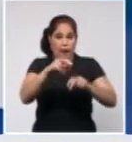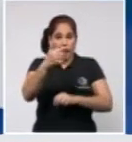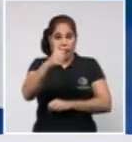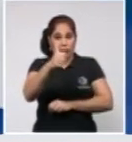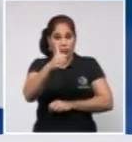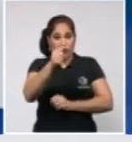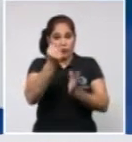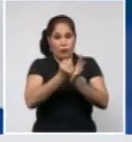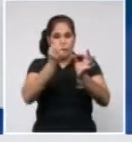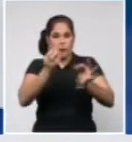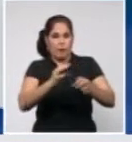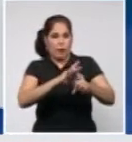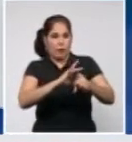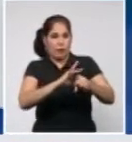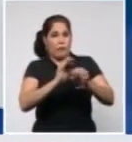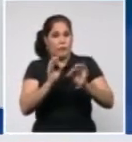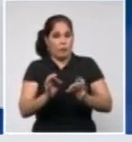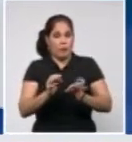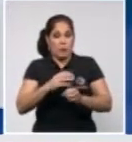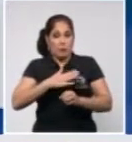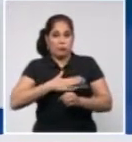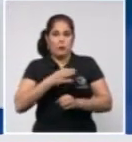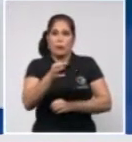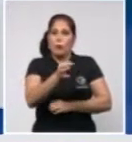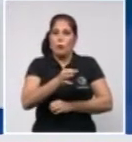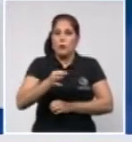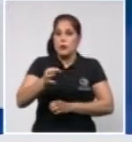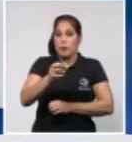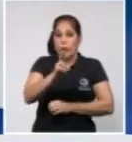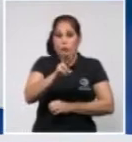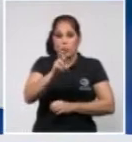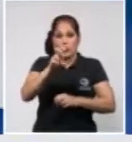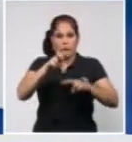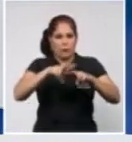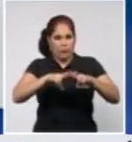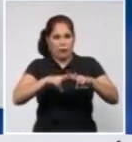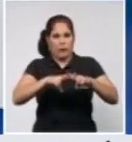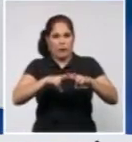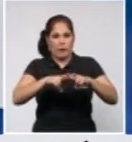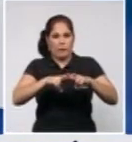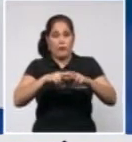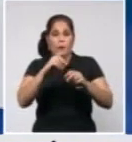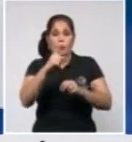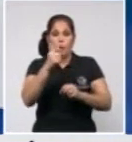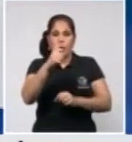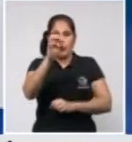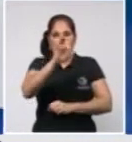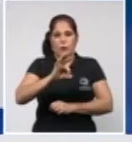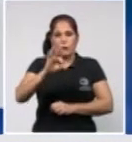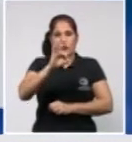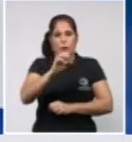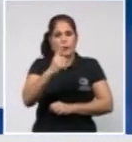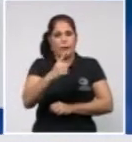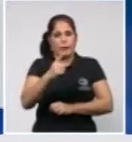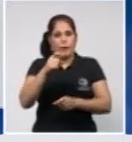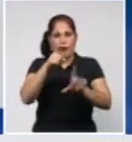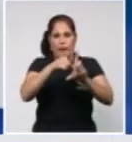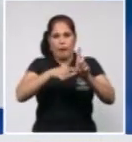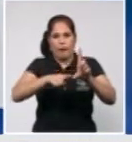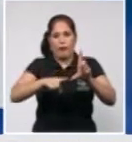Octubre, 1, Regla, 1, Habana Vieja, 1, Cerro,